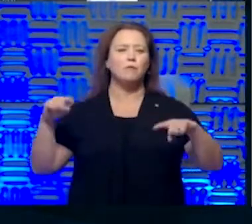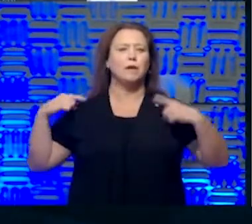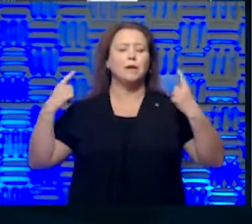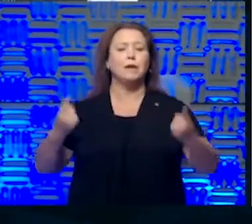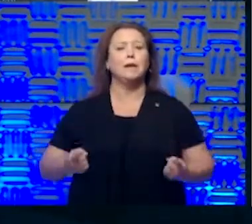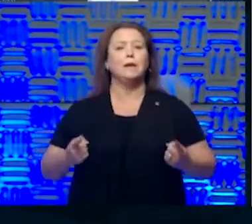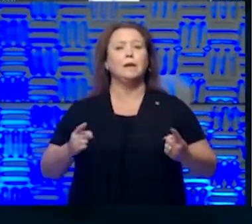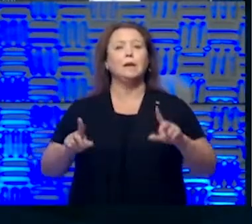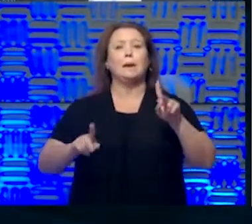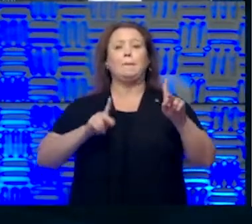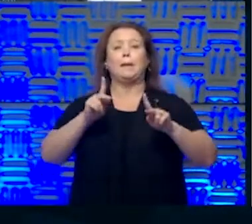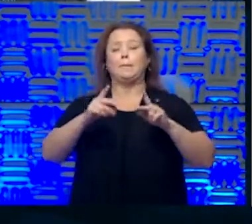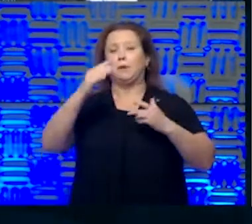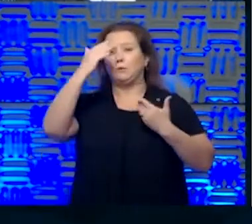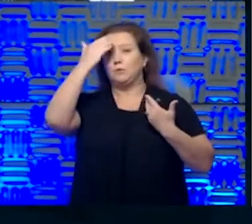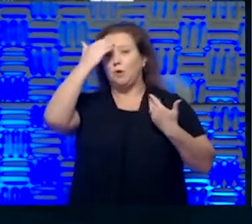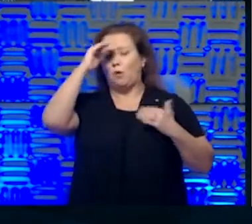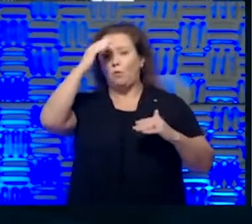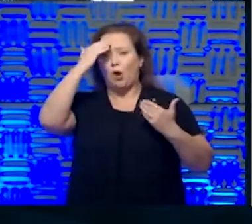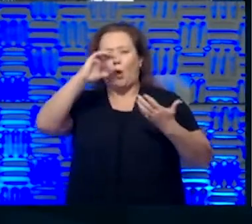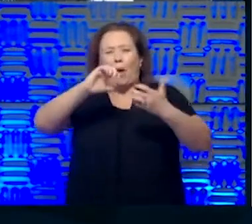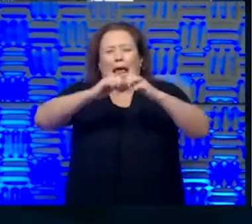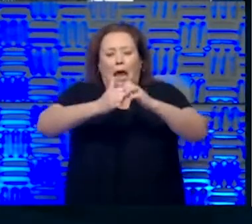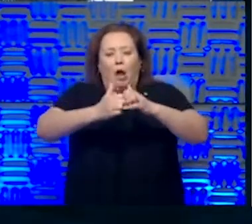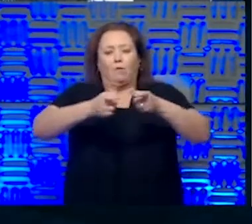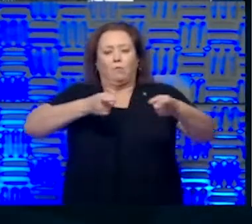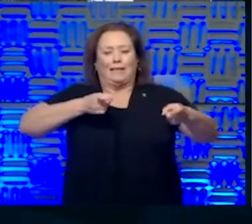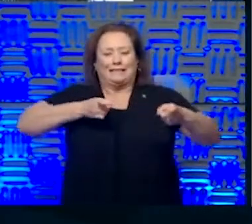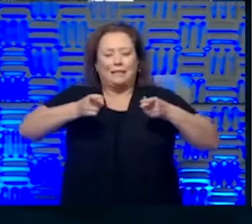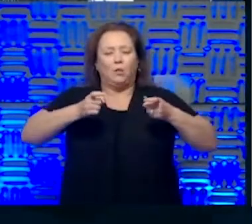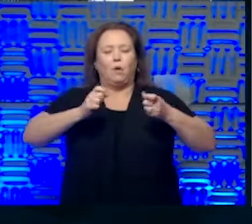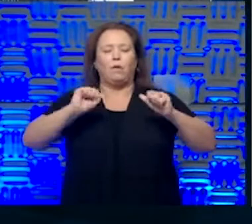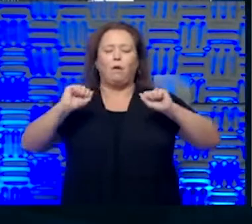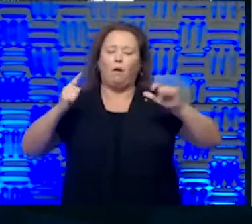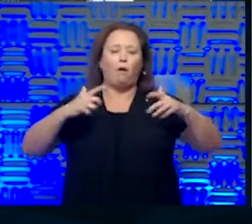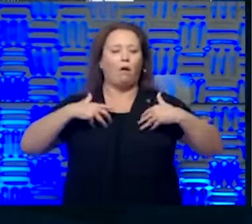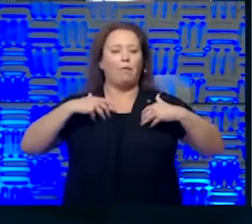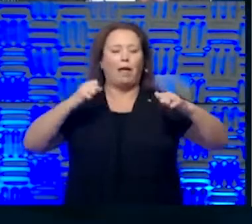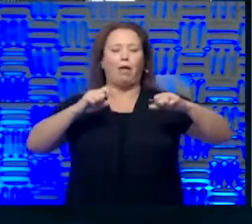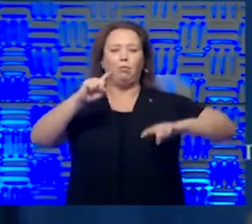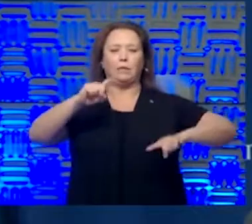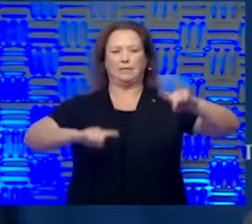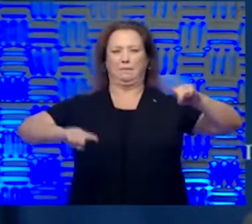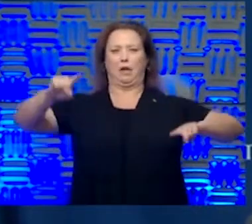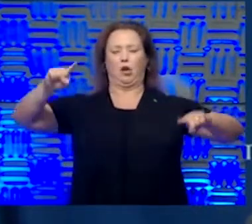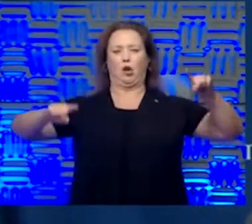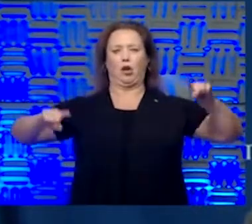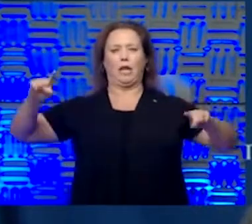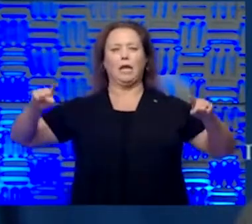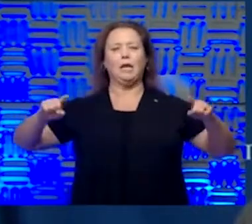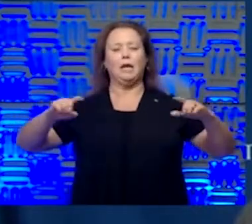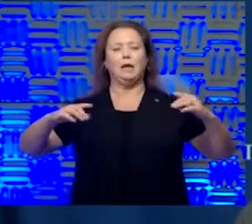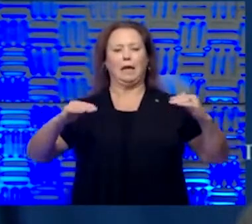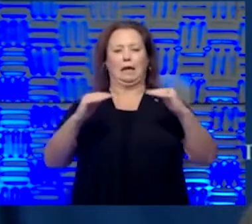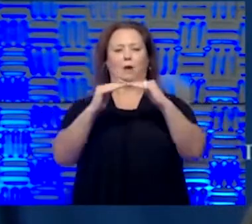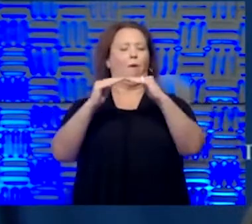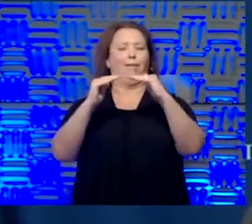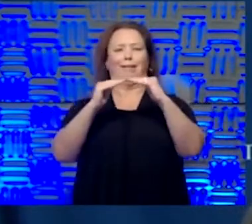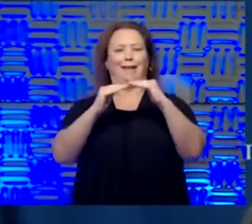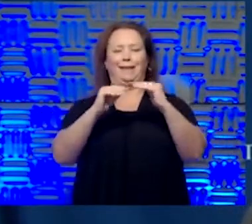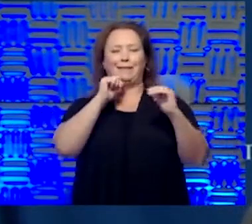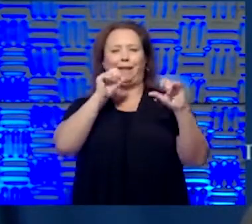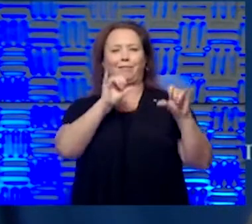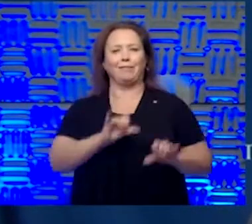really know for sure how we're supposed to deal with all these health disparities and health equity issues from a research standpoint. But I think